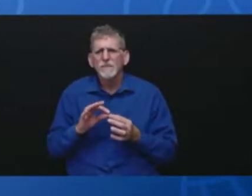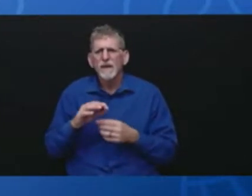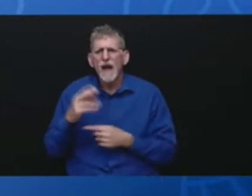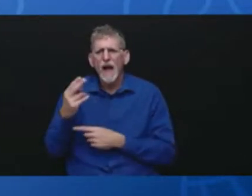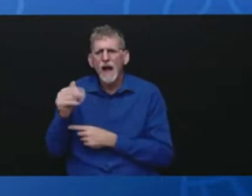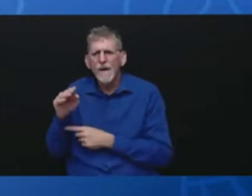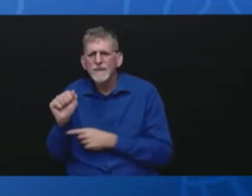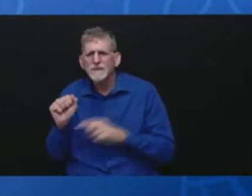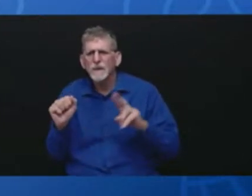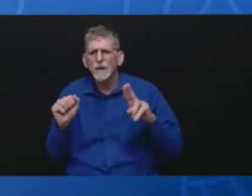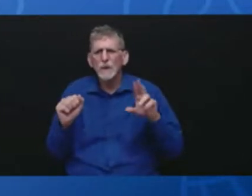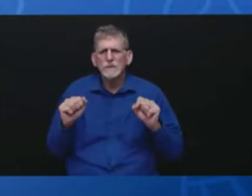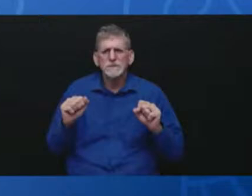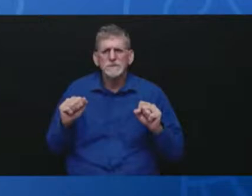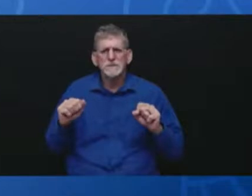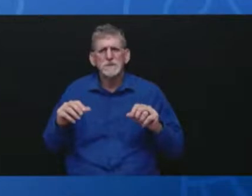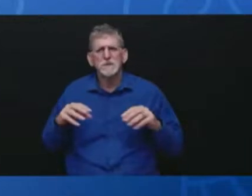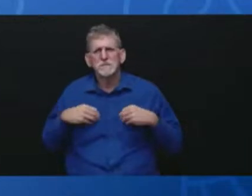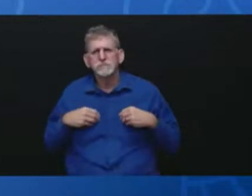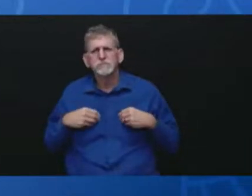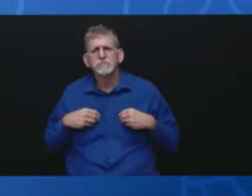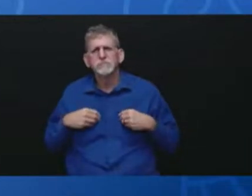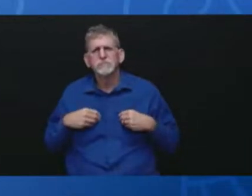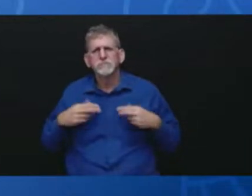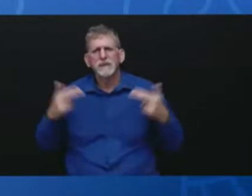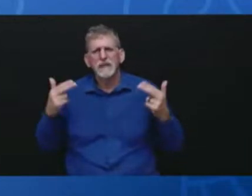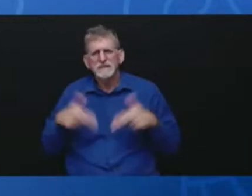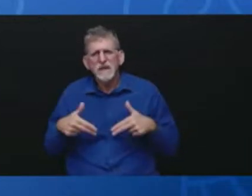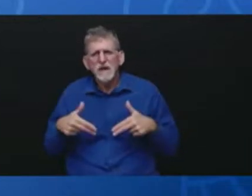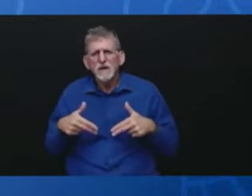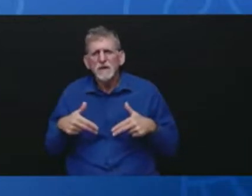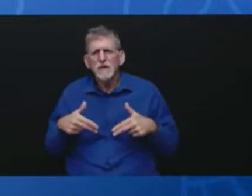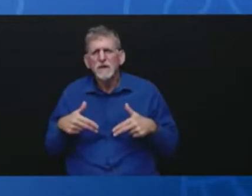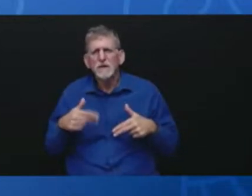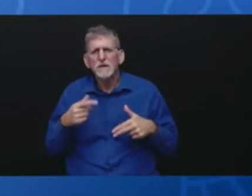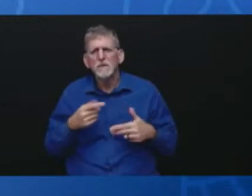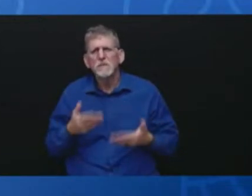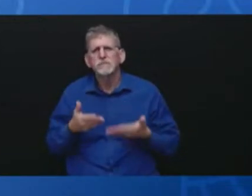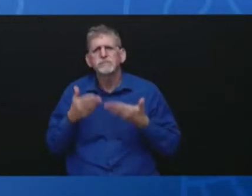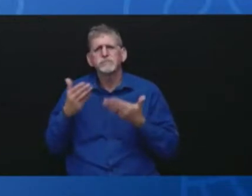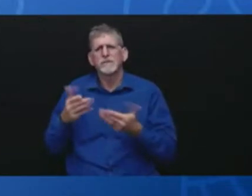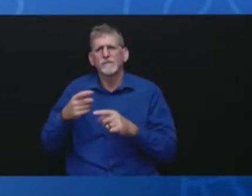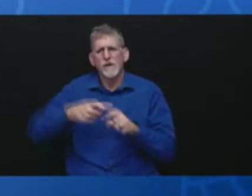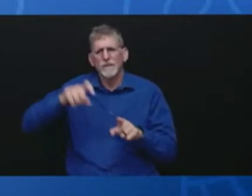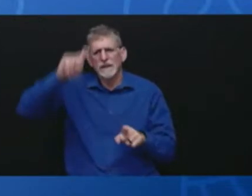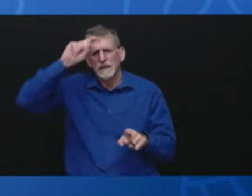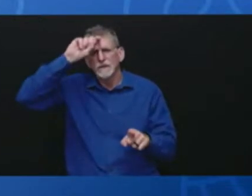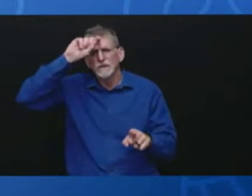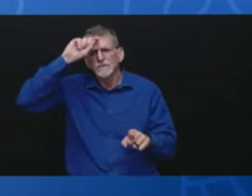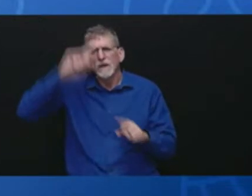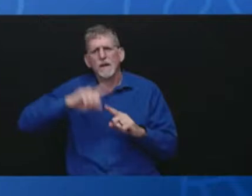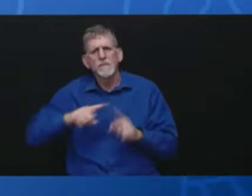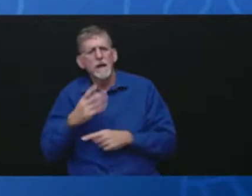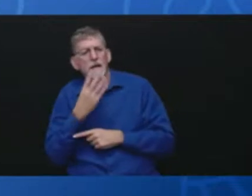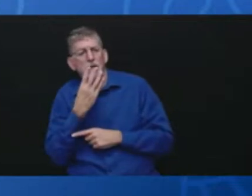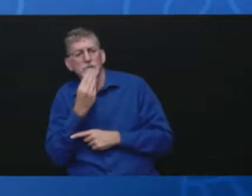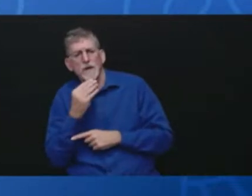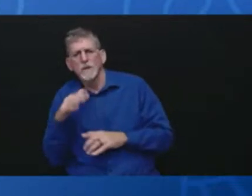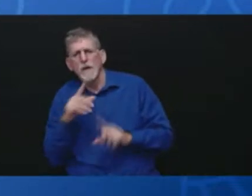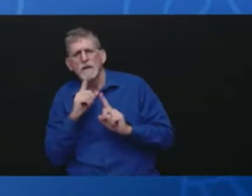told, a ceasefire proposal from Egypt, but Israel has yet to respond. Is that your understanding?